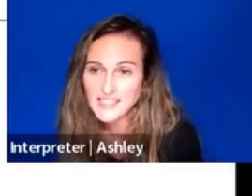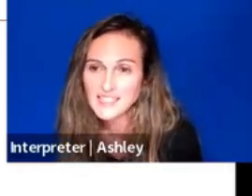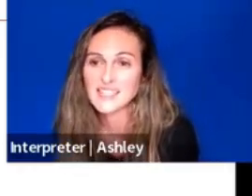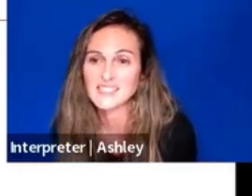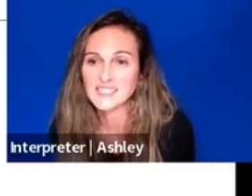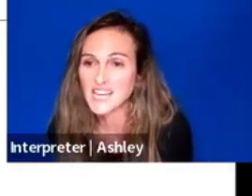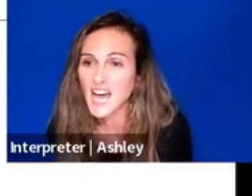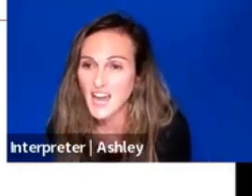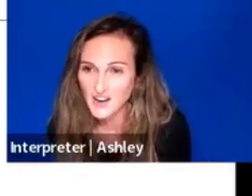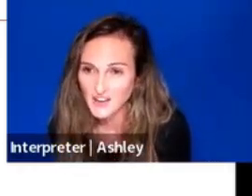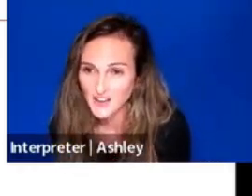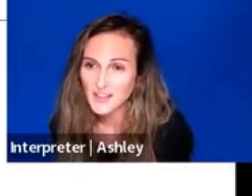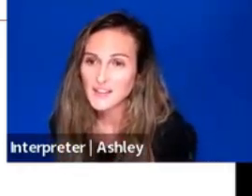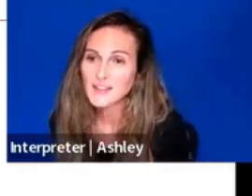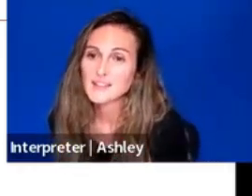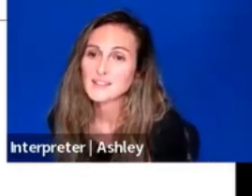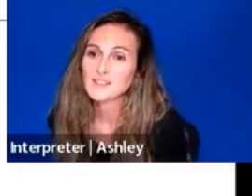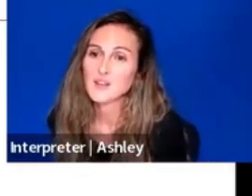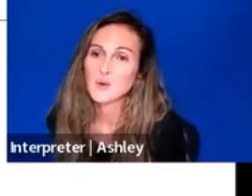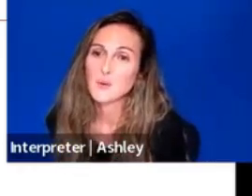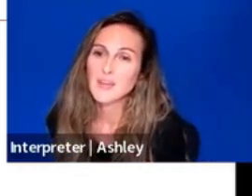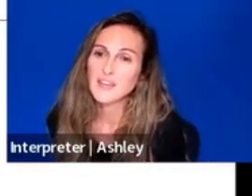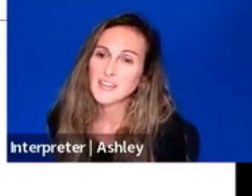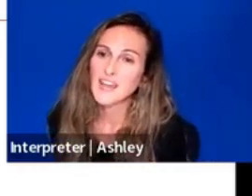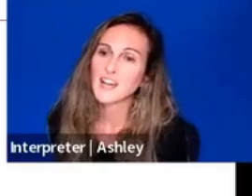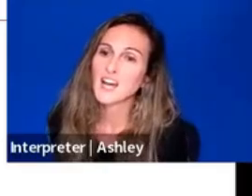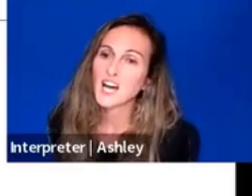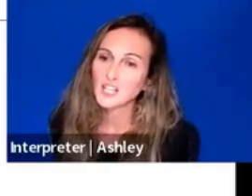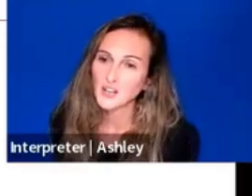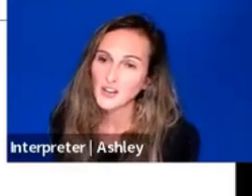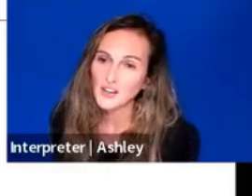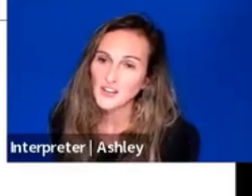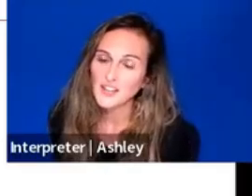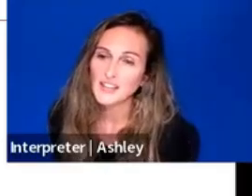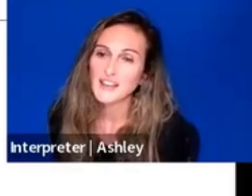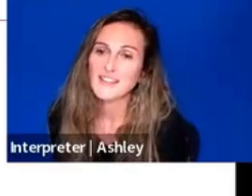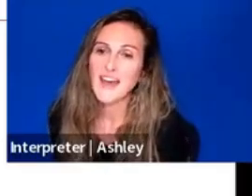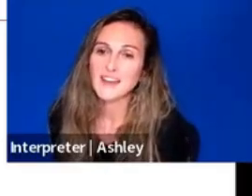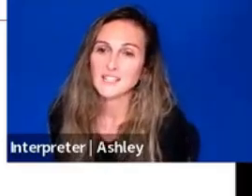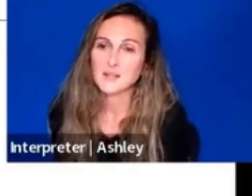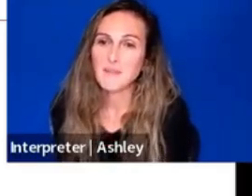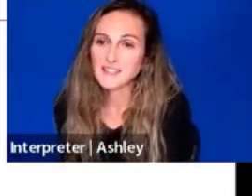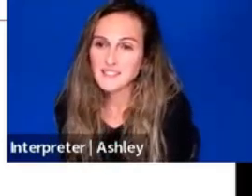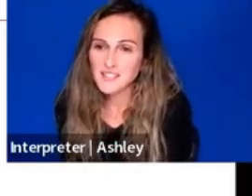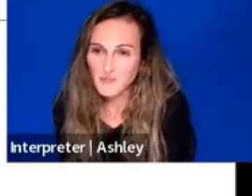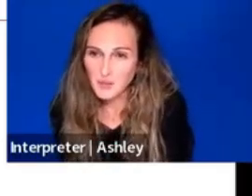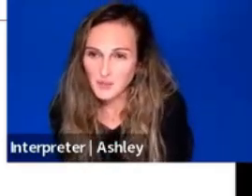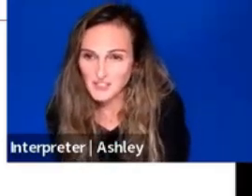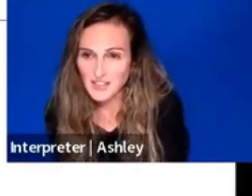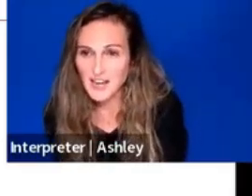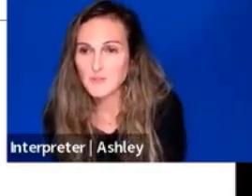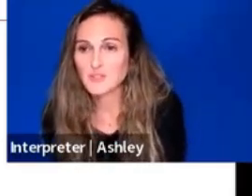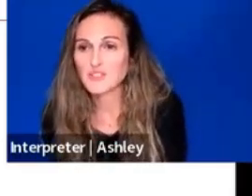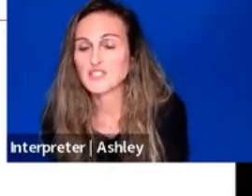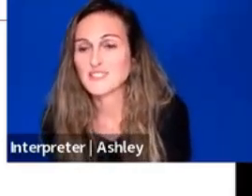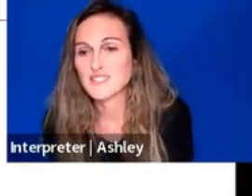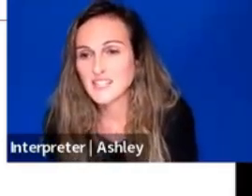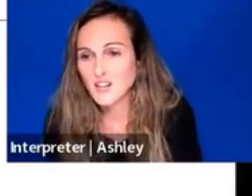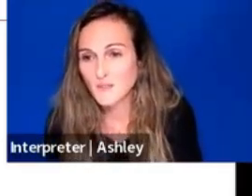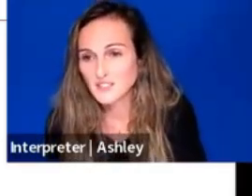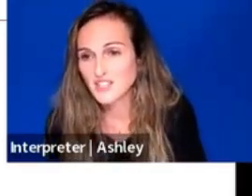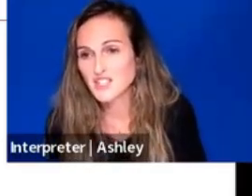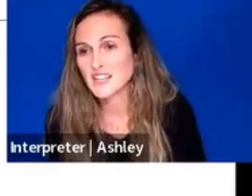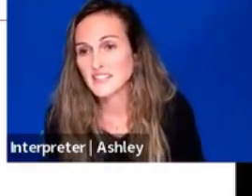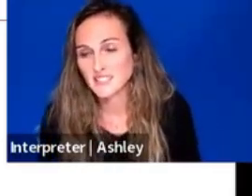Your eyes can get easily tired. So picking a color that makes the deaf person able to